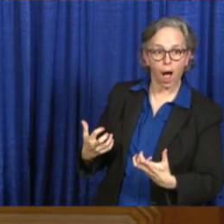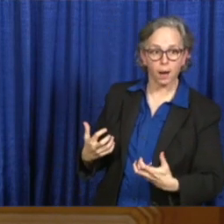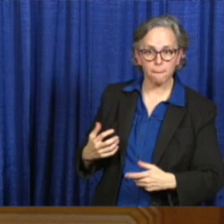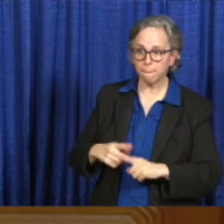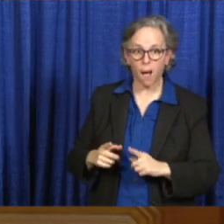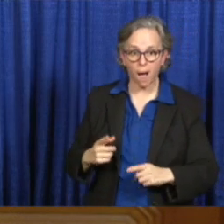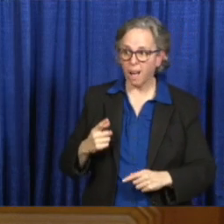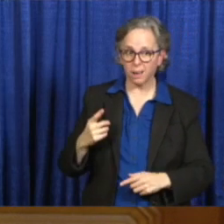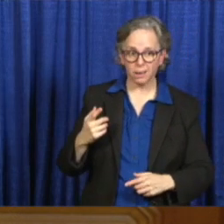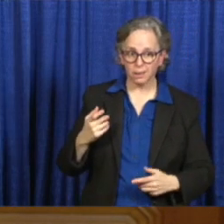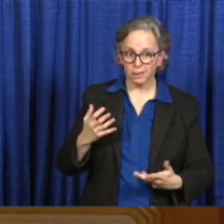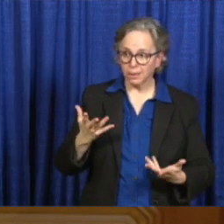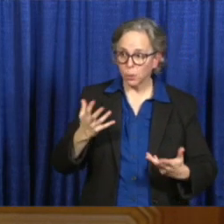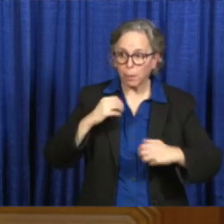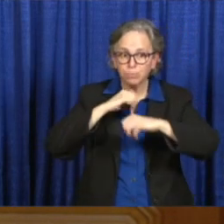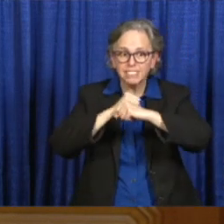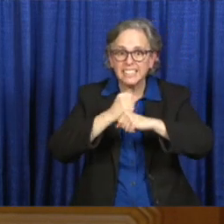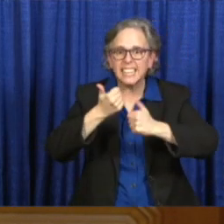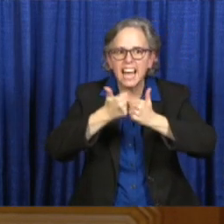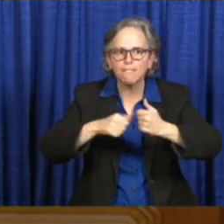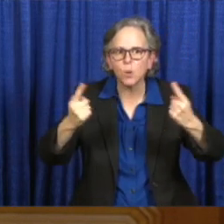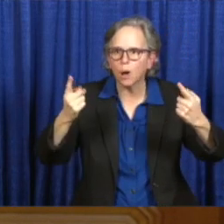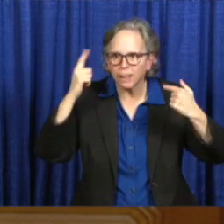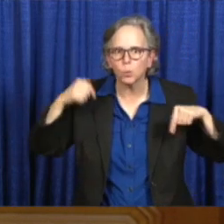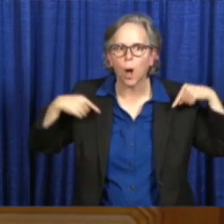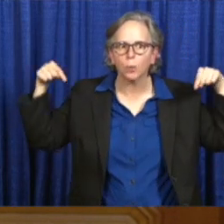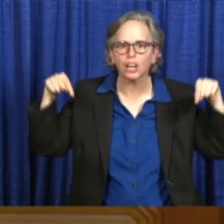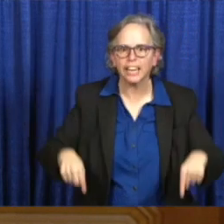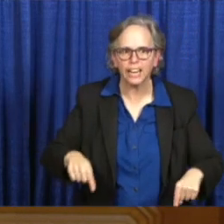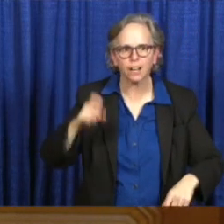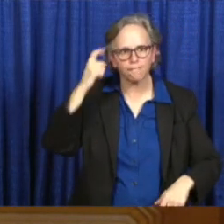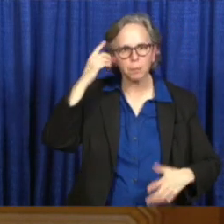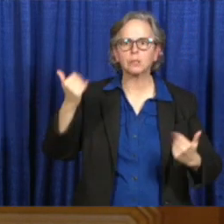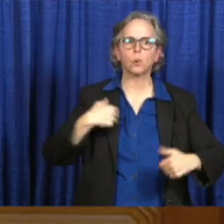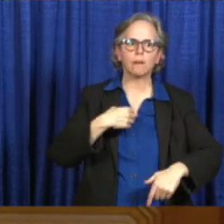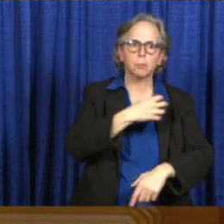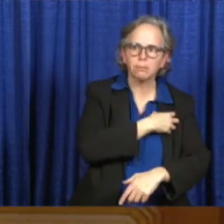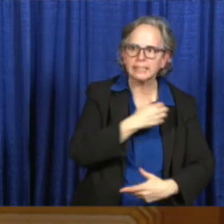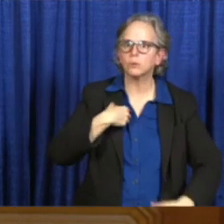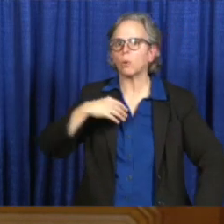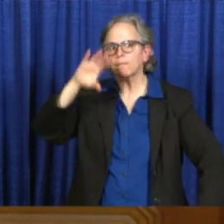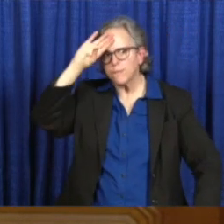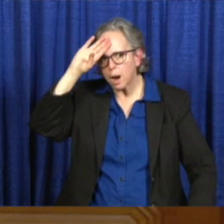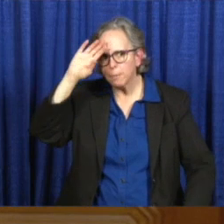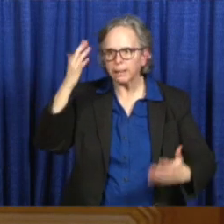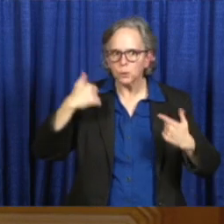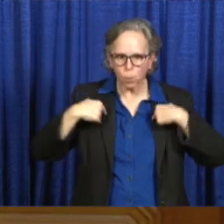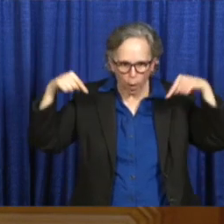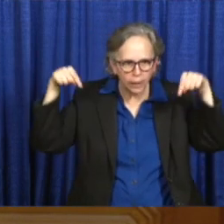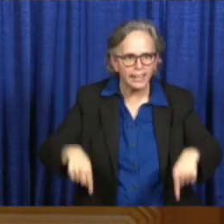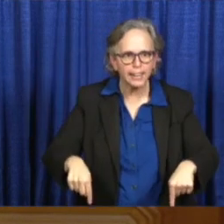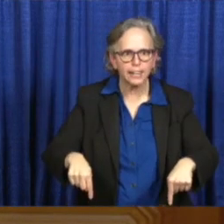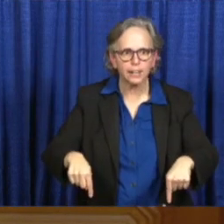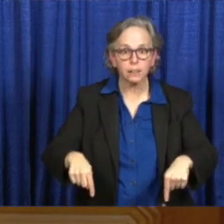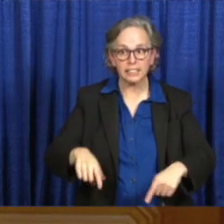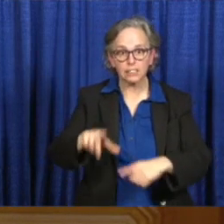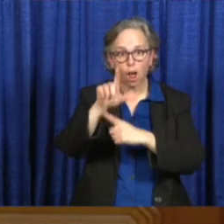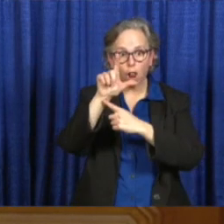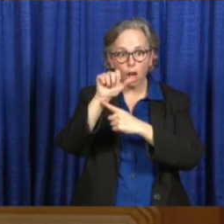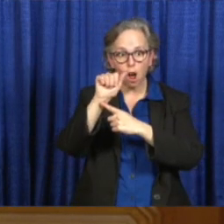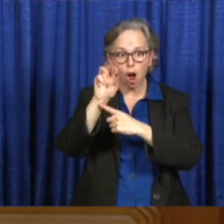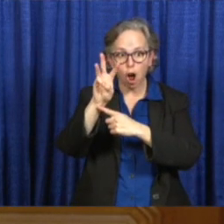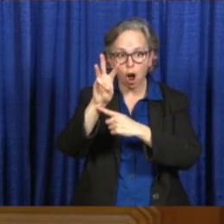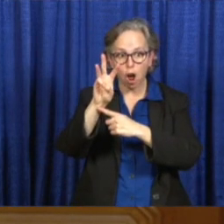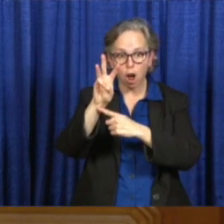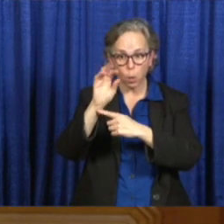to take action. It's why we have police, it's why we have fire. So these laws need to be enforced. The order is